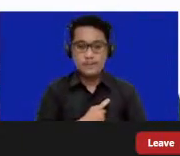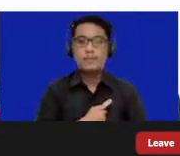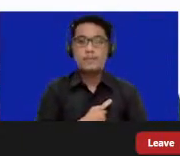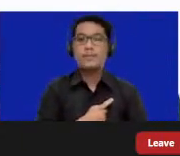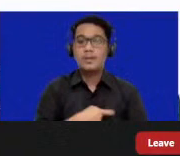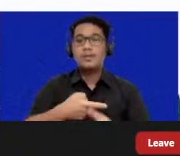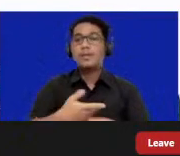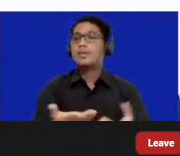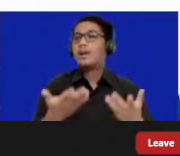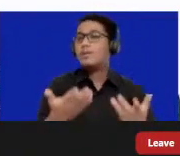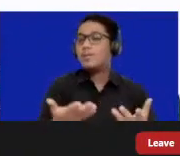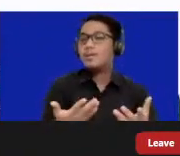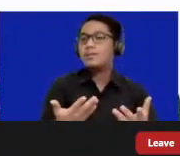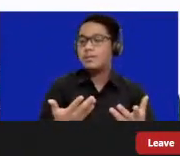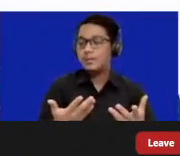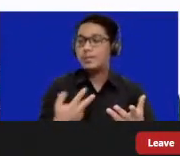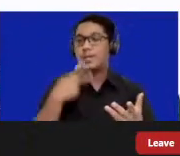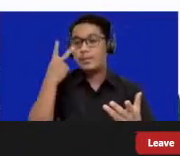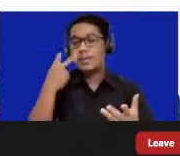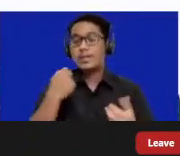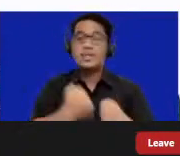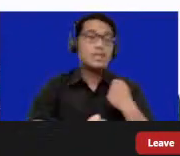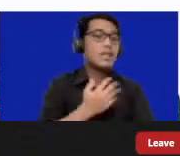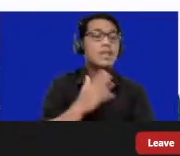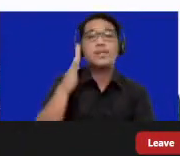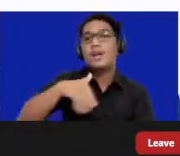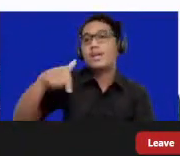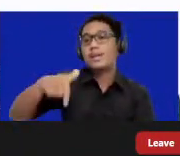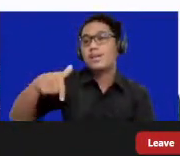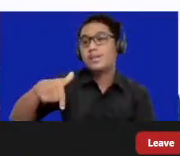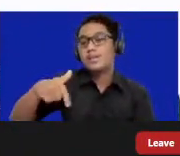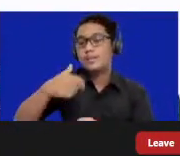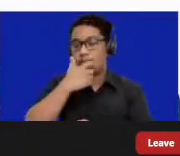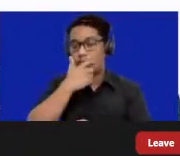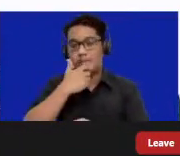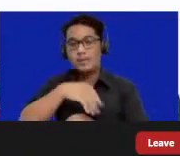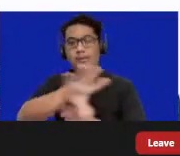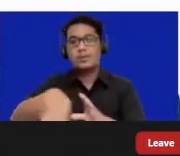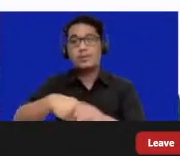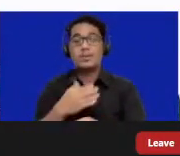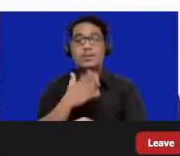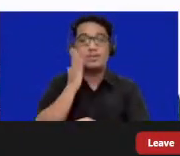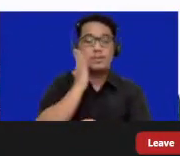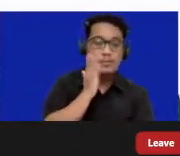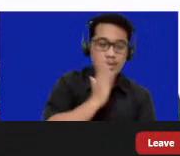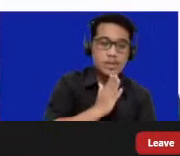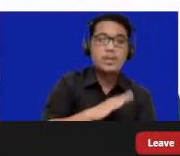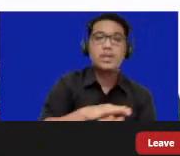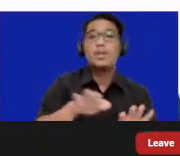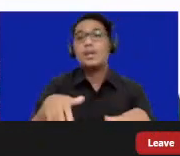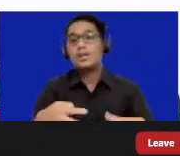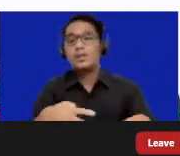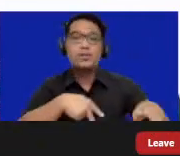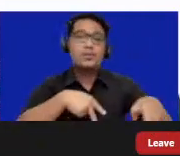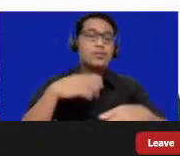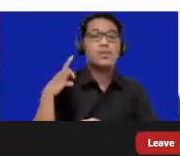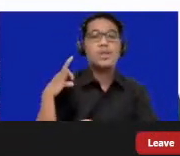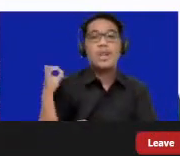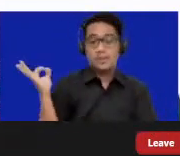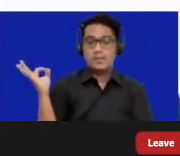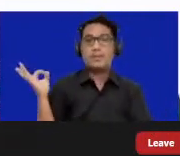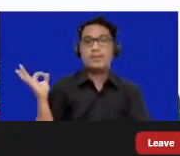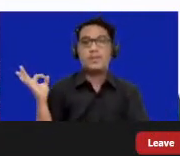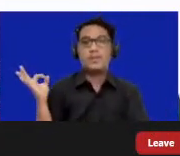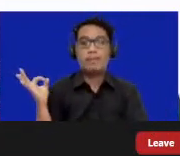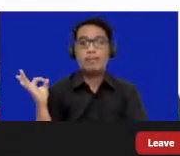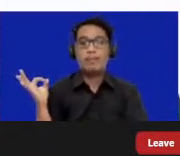engaging these volunteers, engaging the youth, can be really a stepping stone to also start using